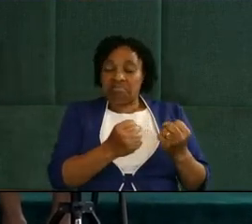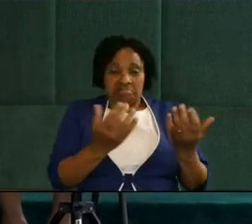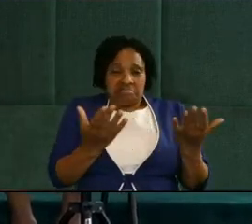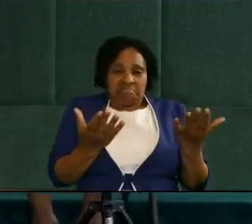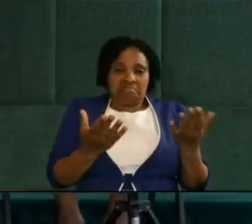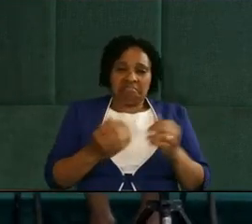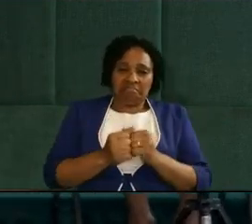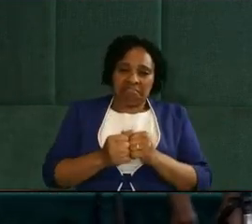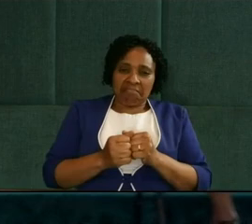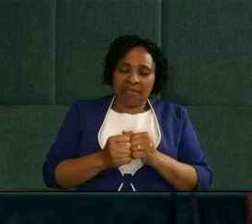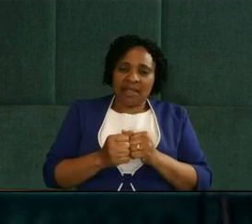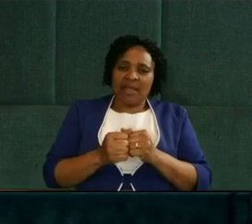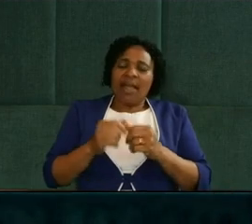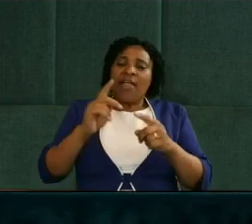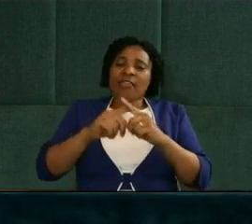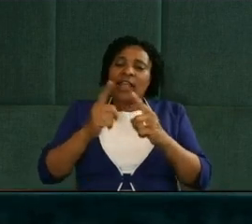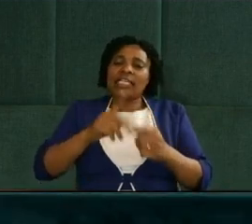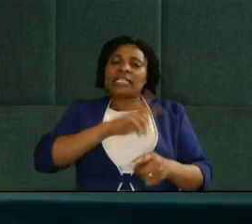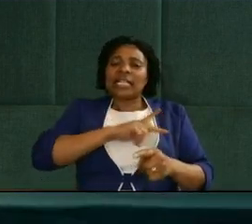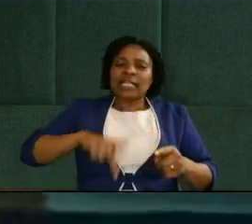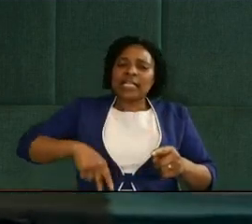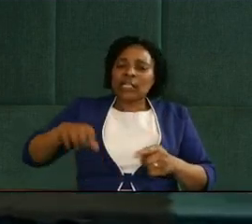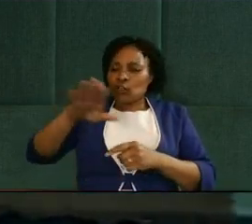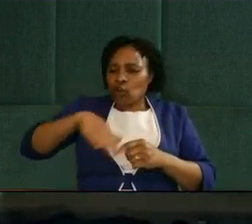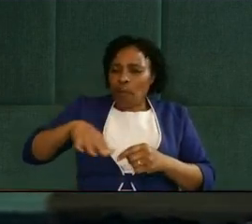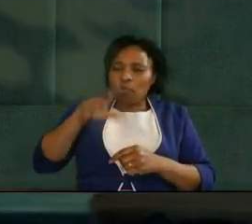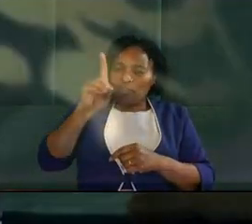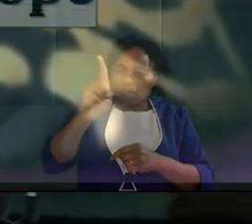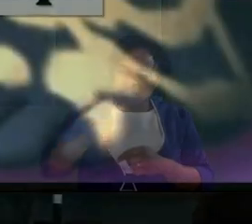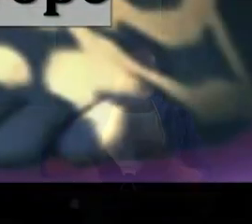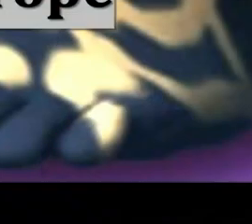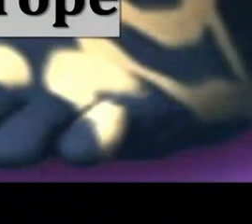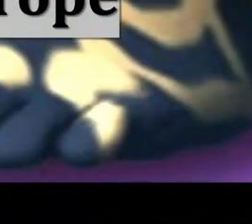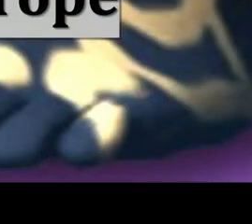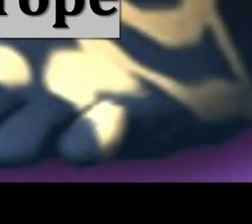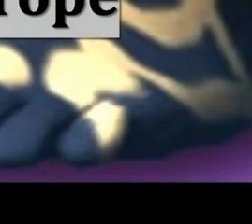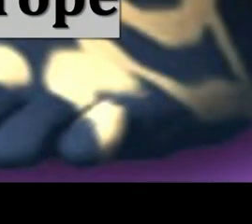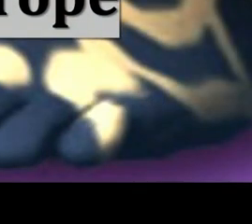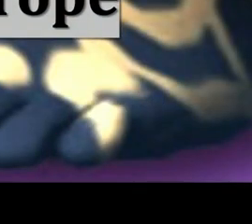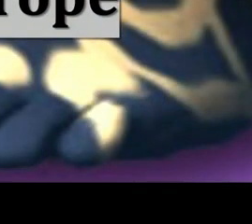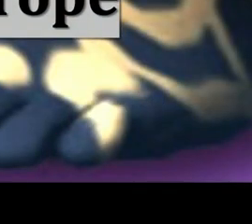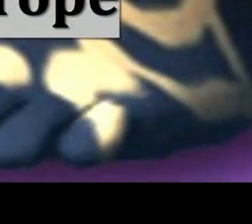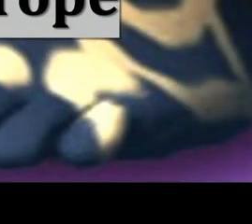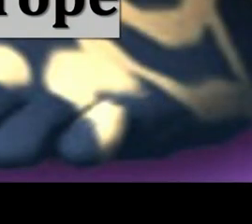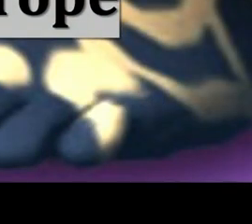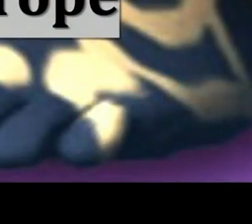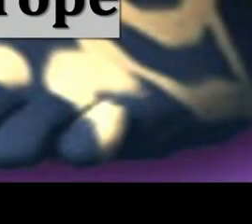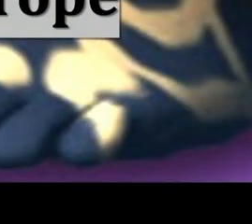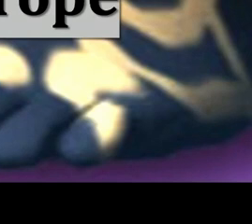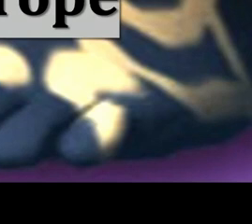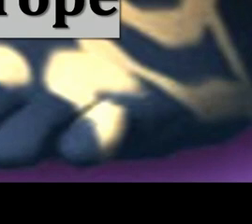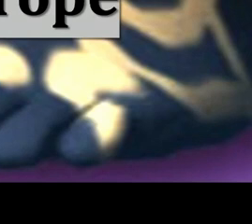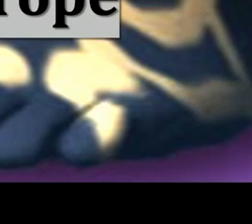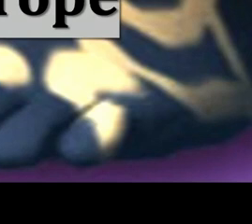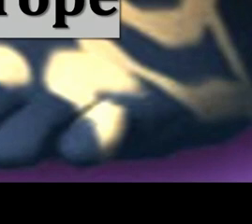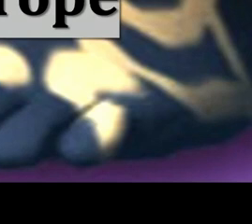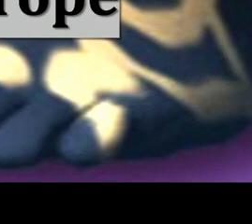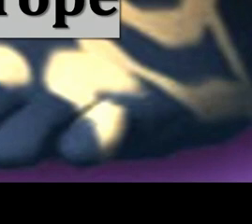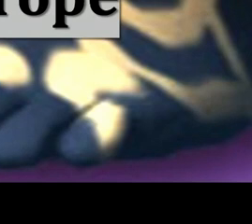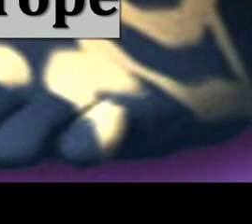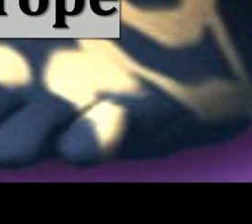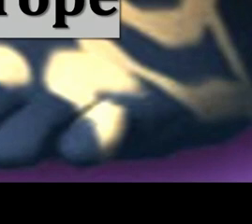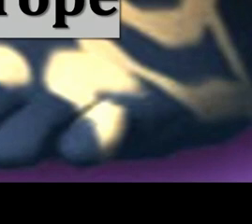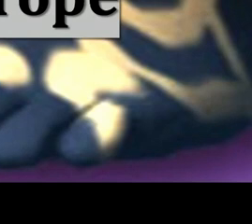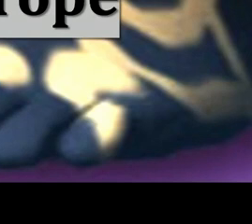strong, some of them weak. The kingdom shall be divided, partly strong, partly weak. These nations become what we now call